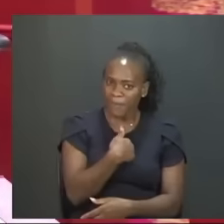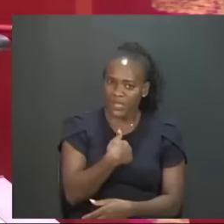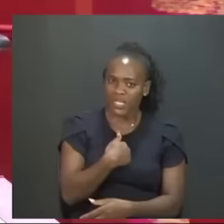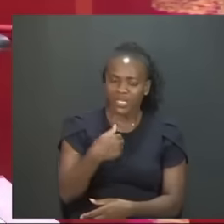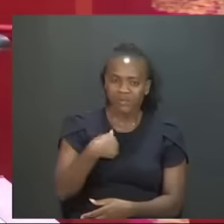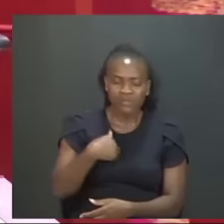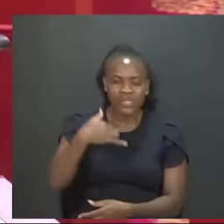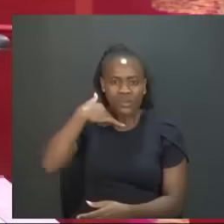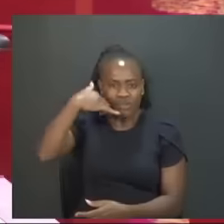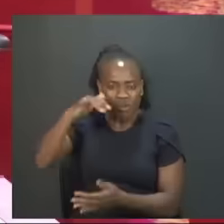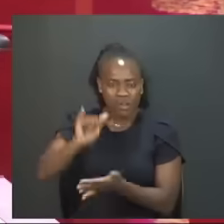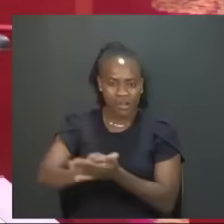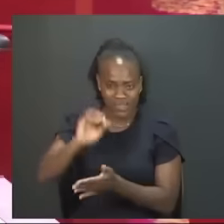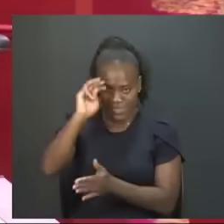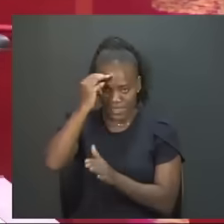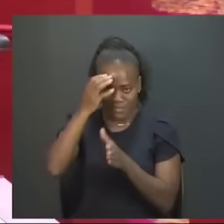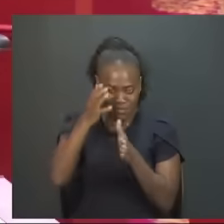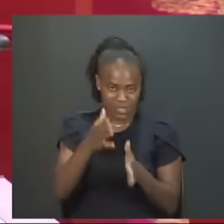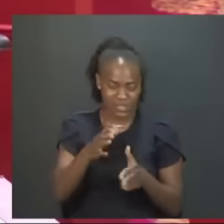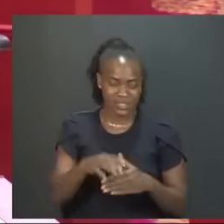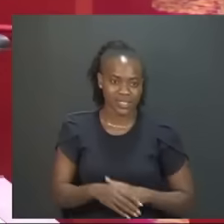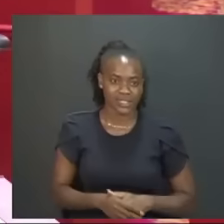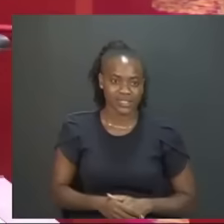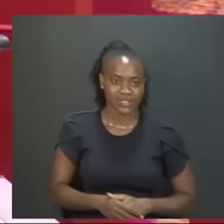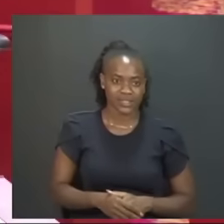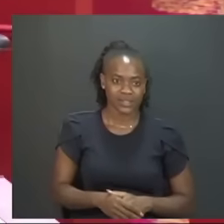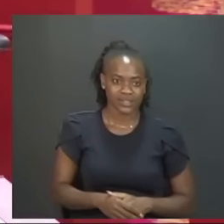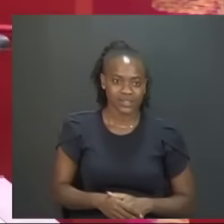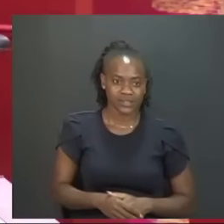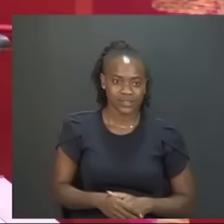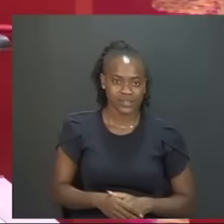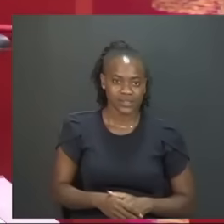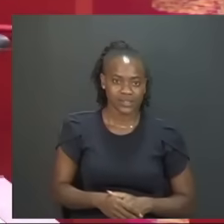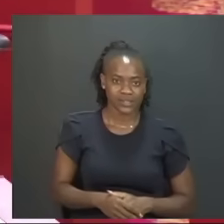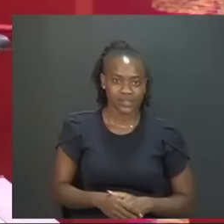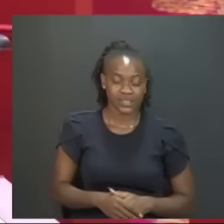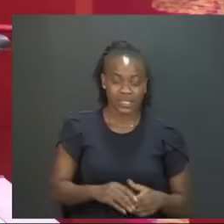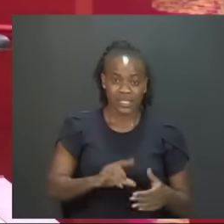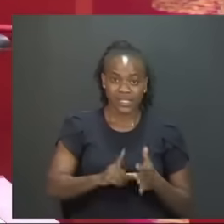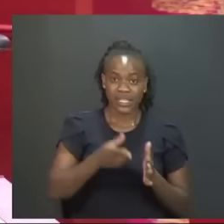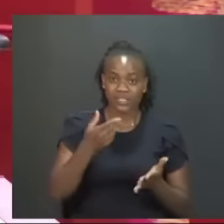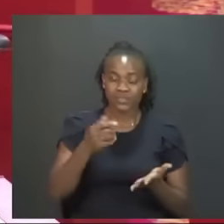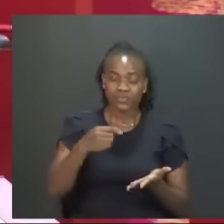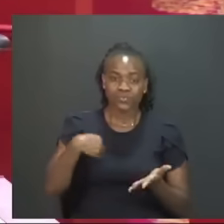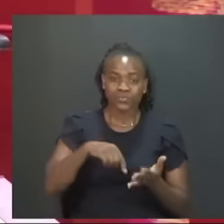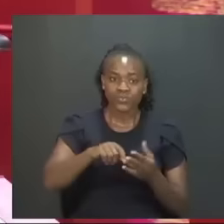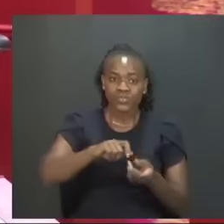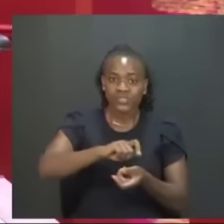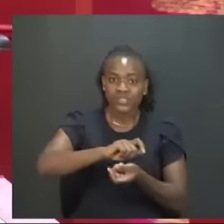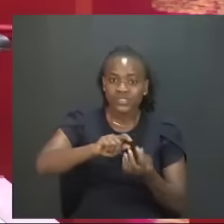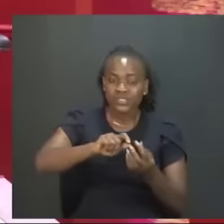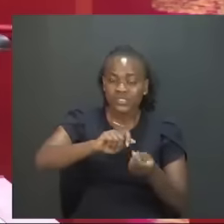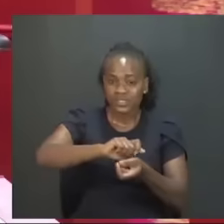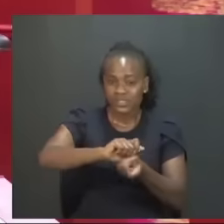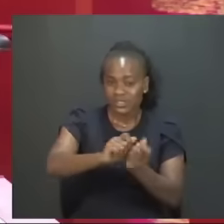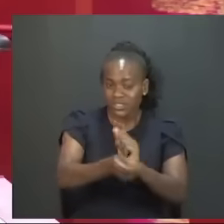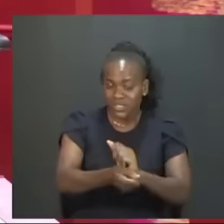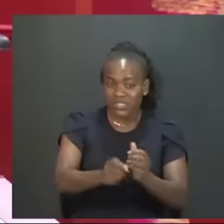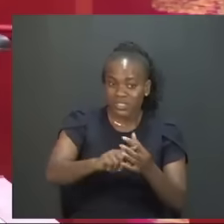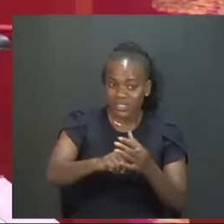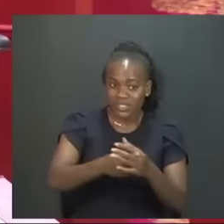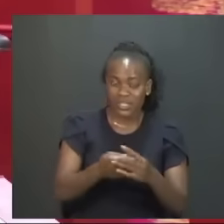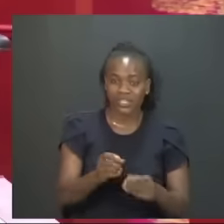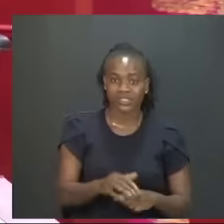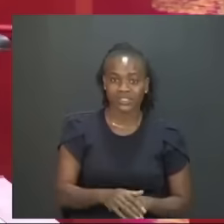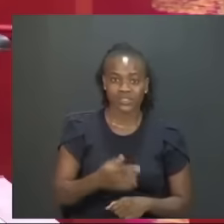that minister. So there and then, I said, let's try it today. So in the presence of all members of the committee, we